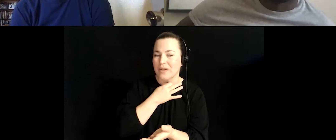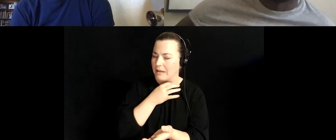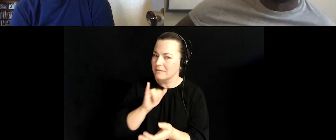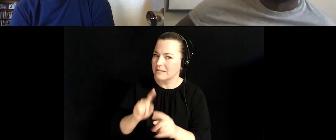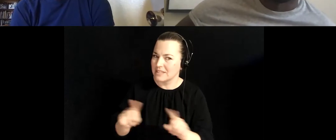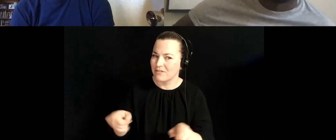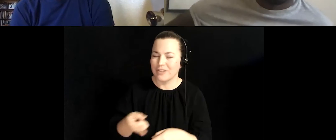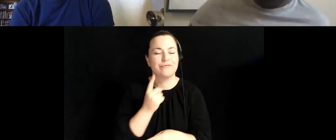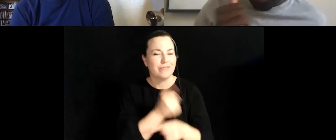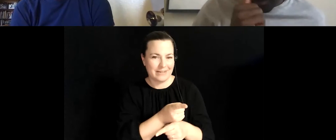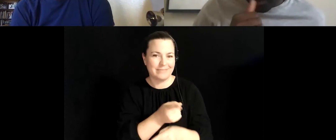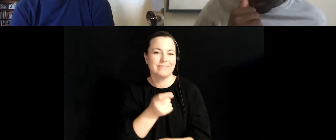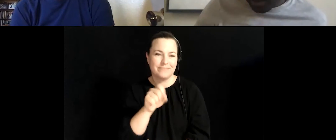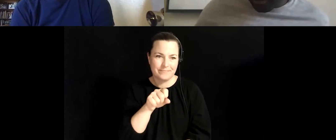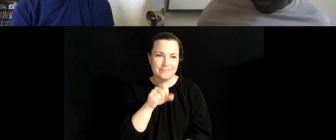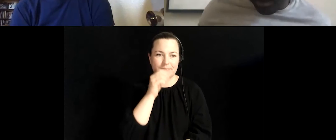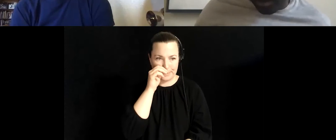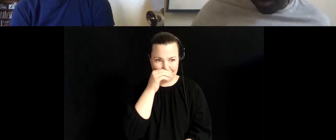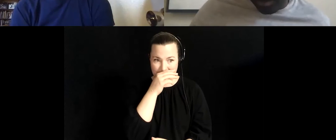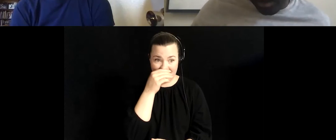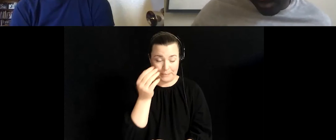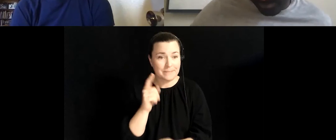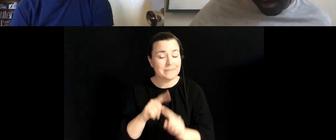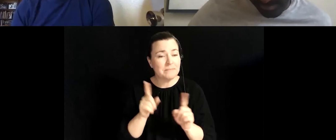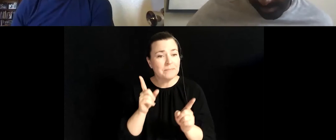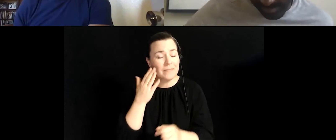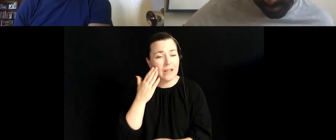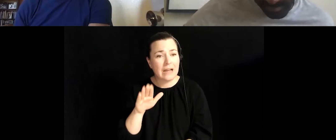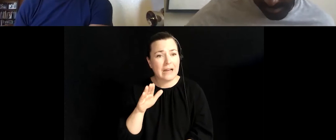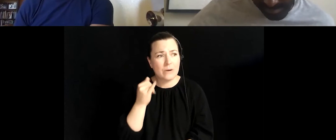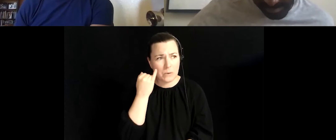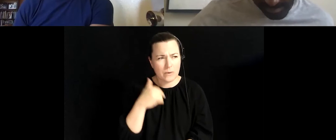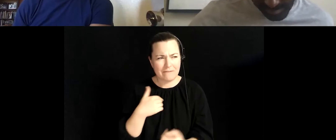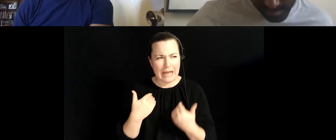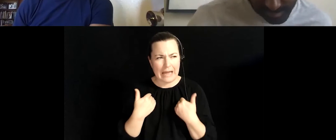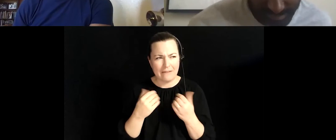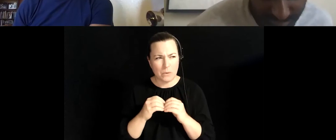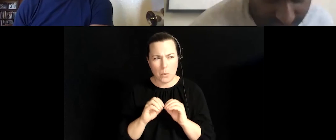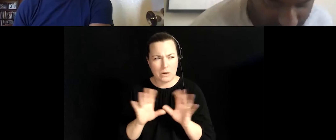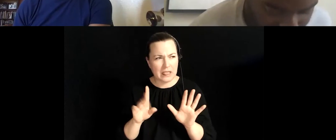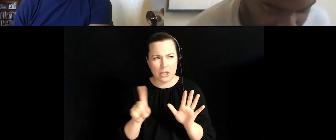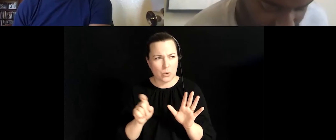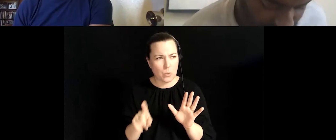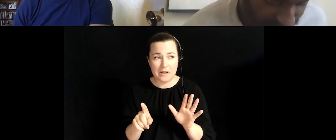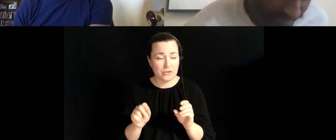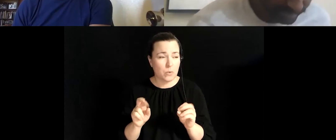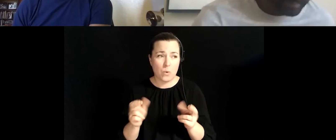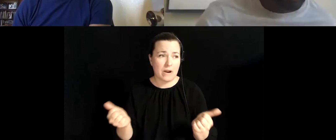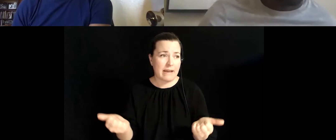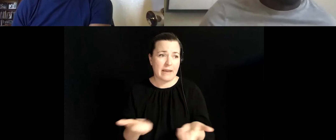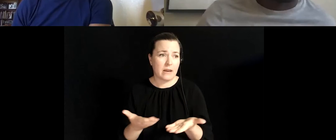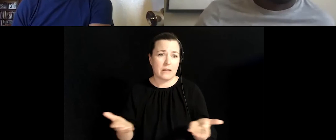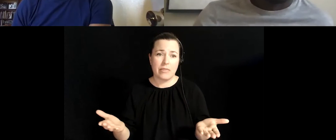But I don't know if I have a clear question or anything,